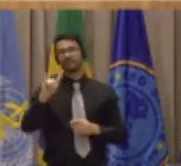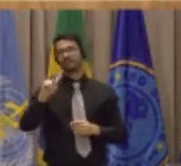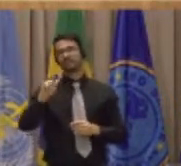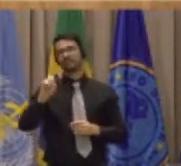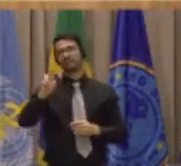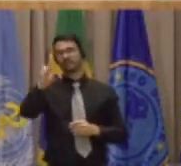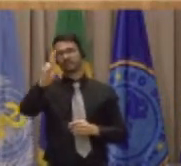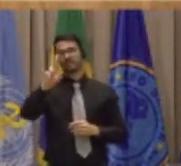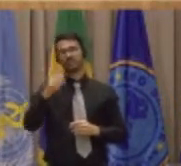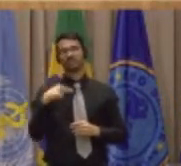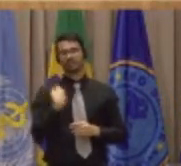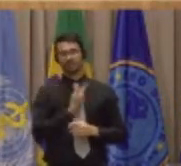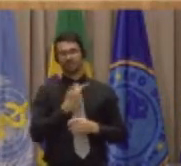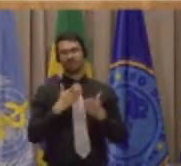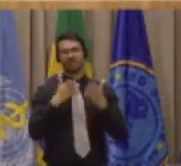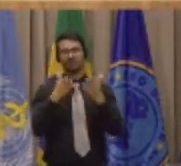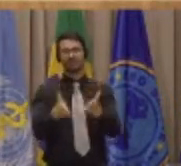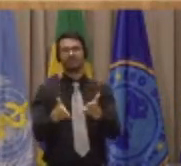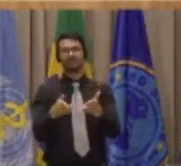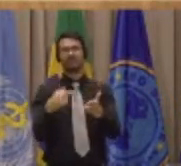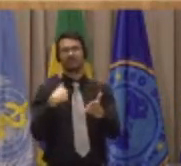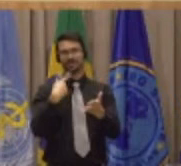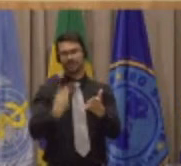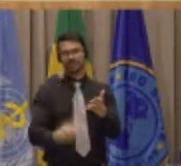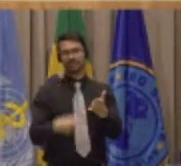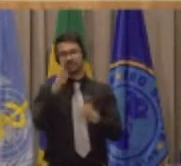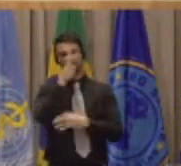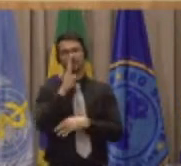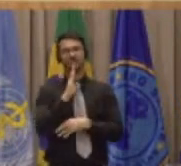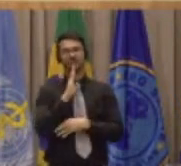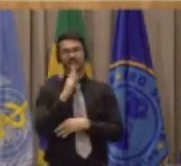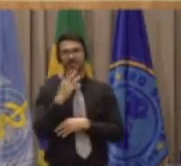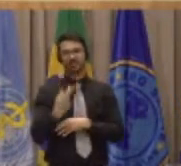I'm Ivo. I'm from Brazil.